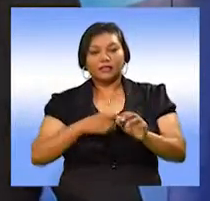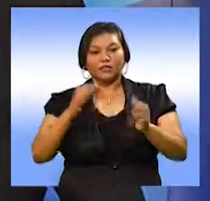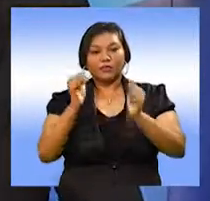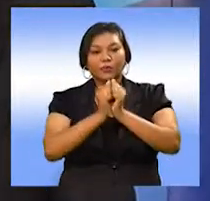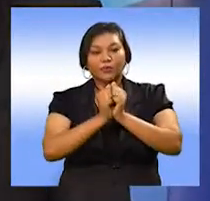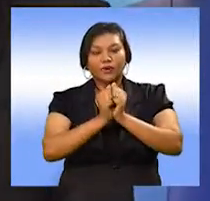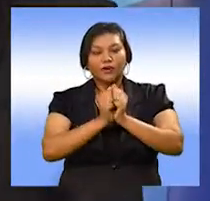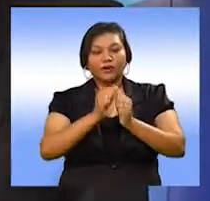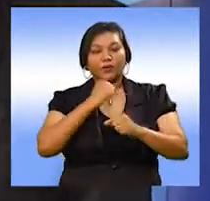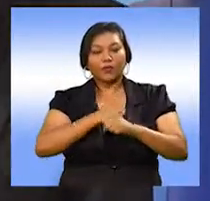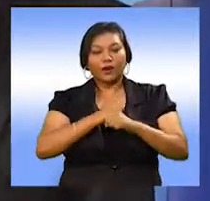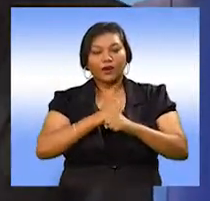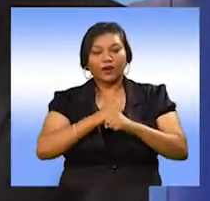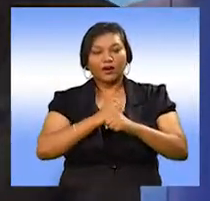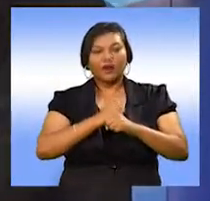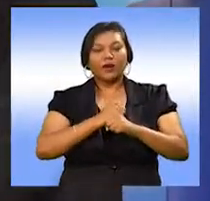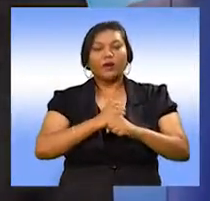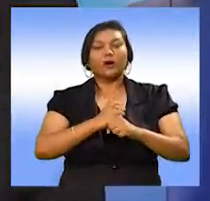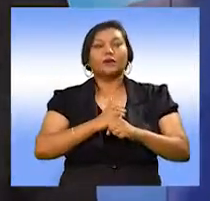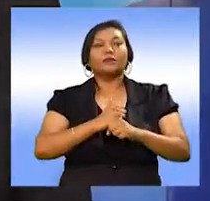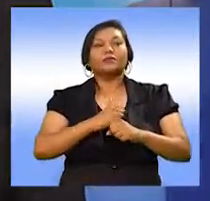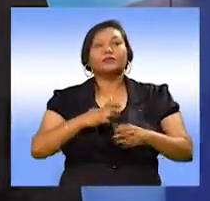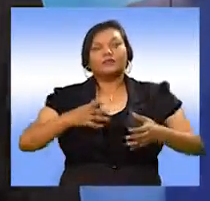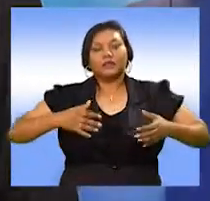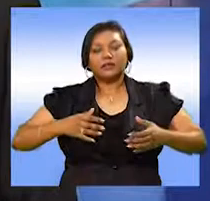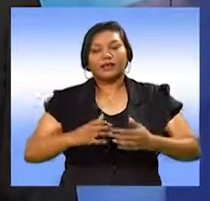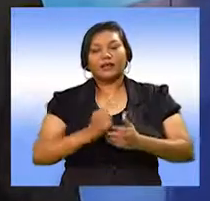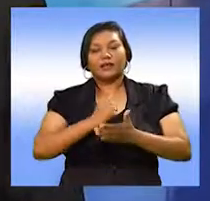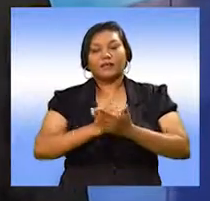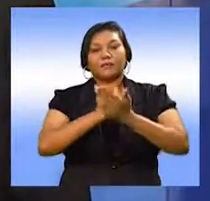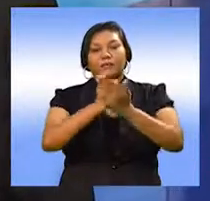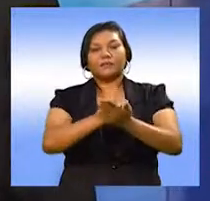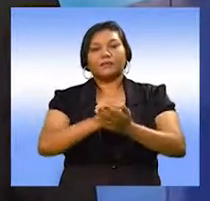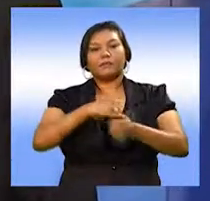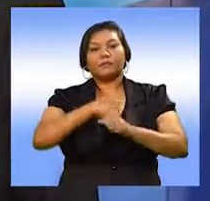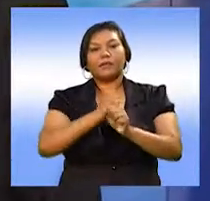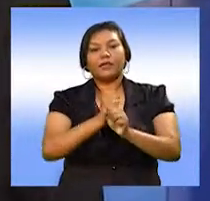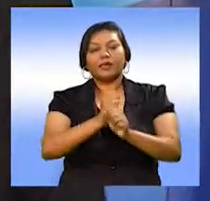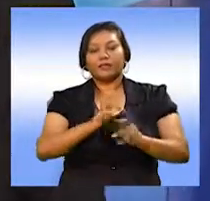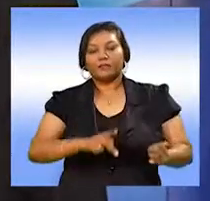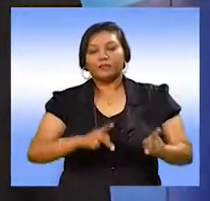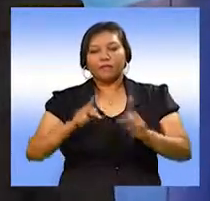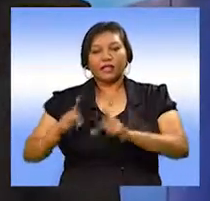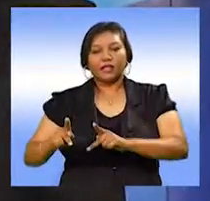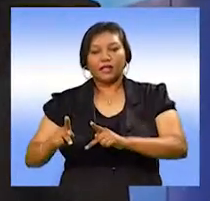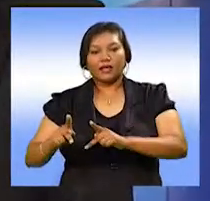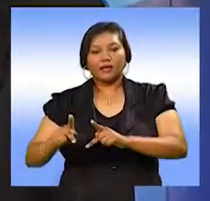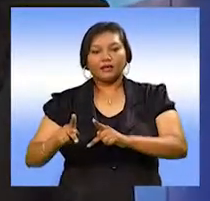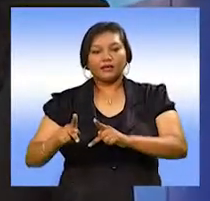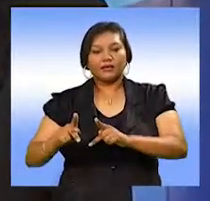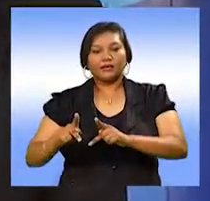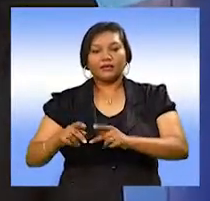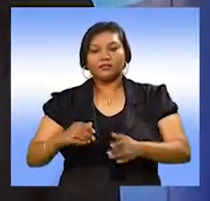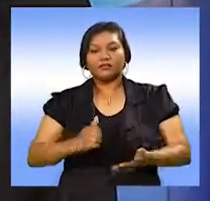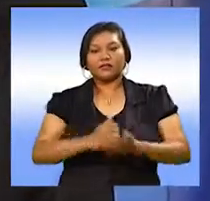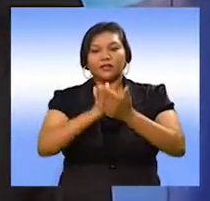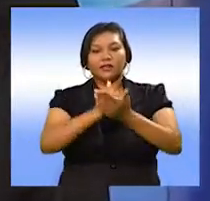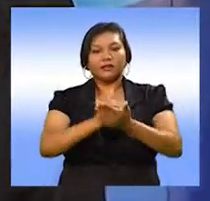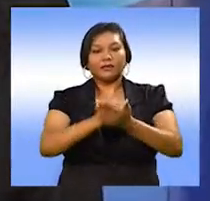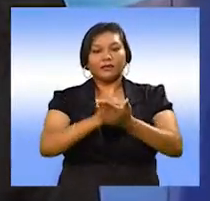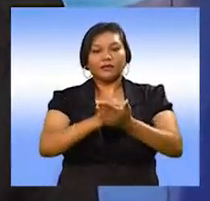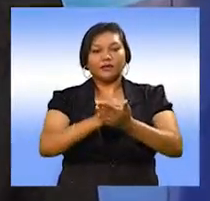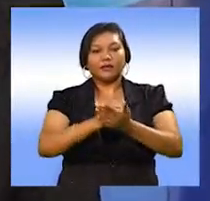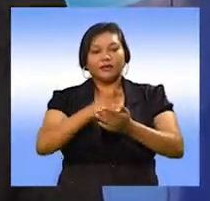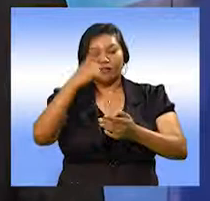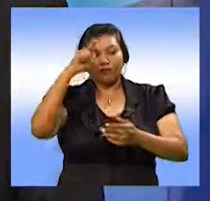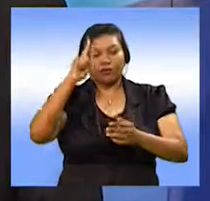coherent strategy to guide the administration of intellectual property rights in the broadcasting sector. A